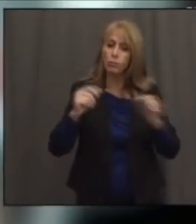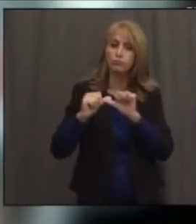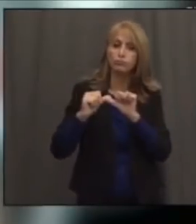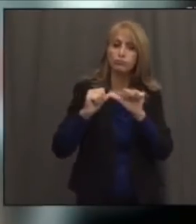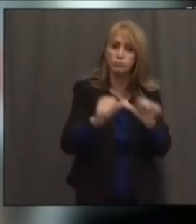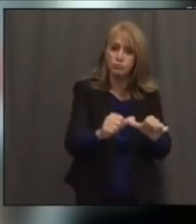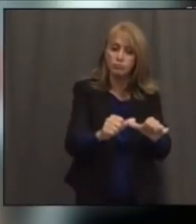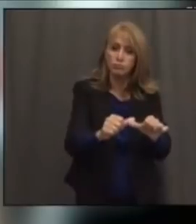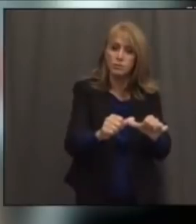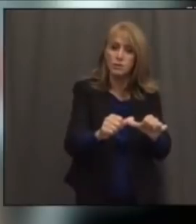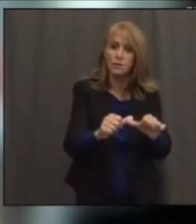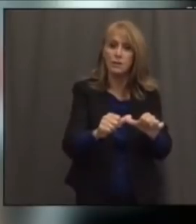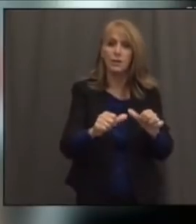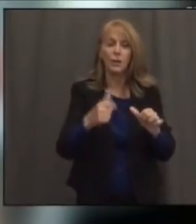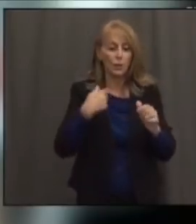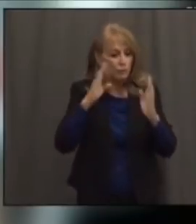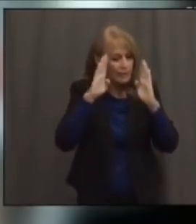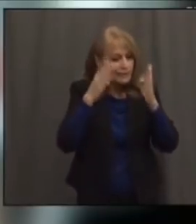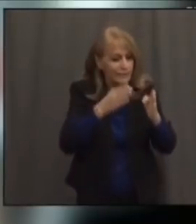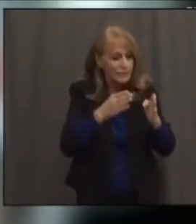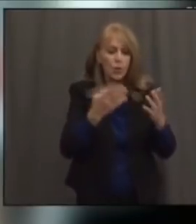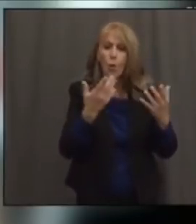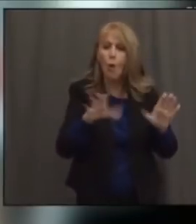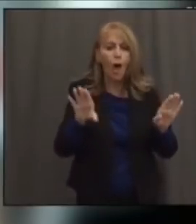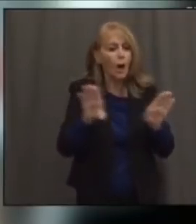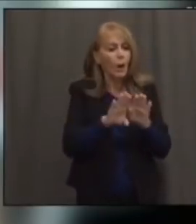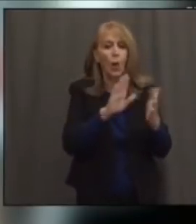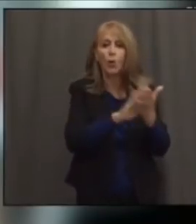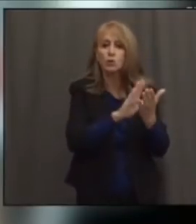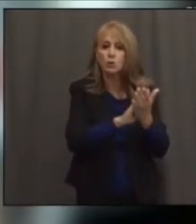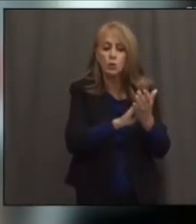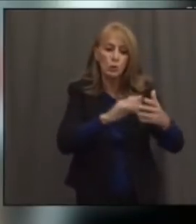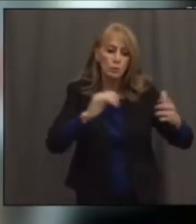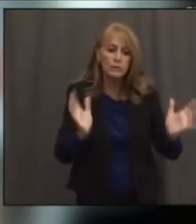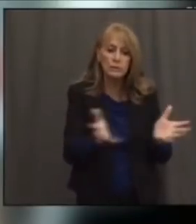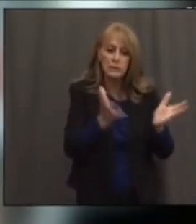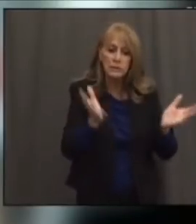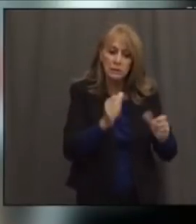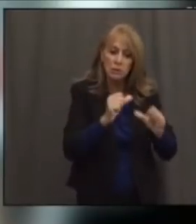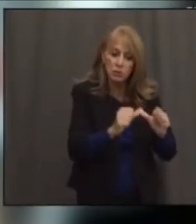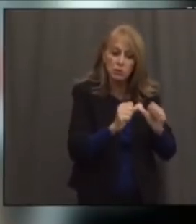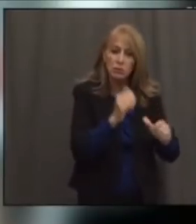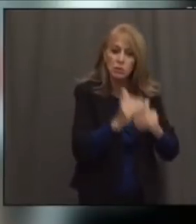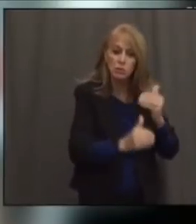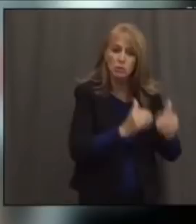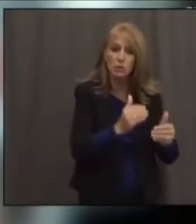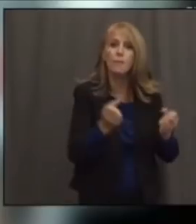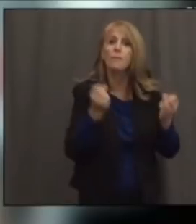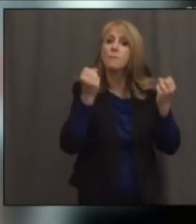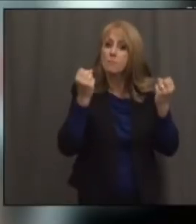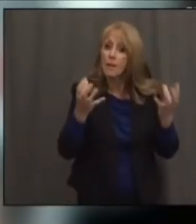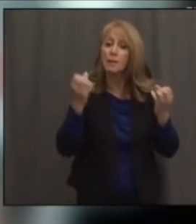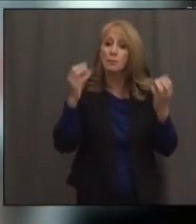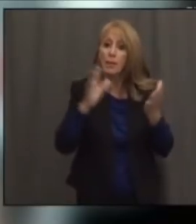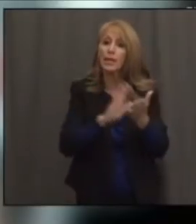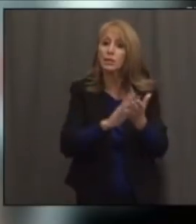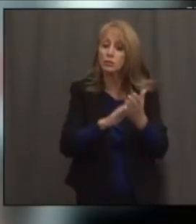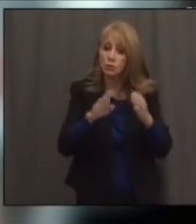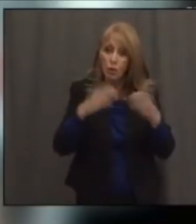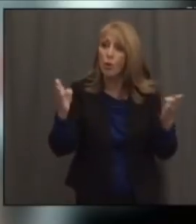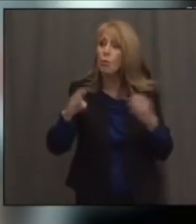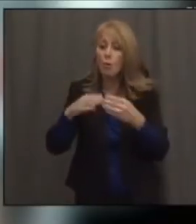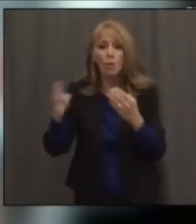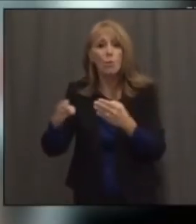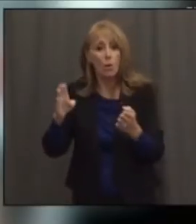a singular focus on trying to keep schools and get schools open in the state, and more school districts were open as a result of that, especially relative